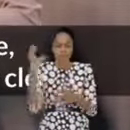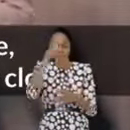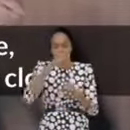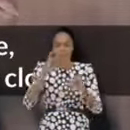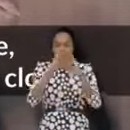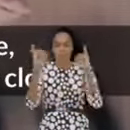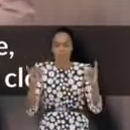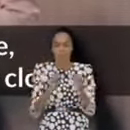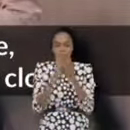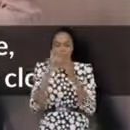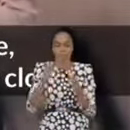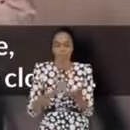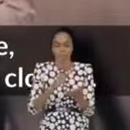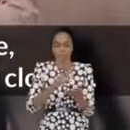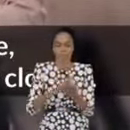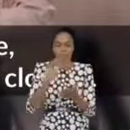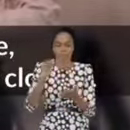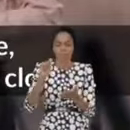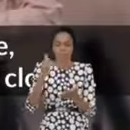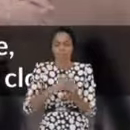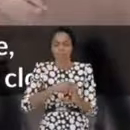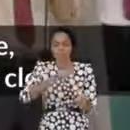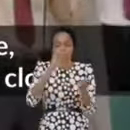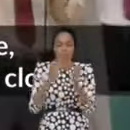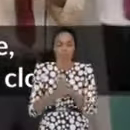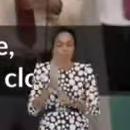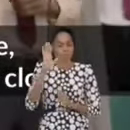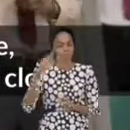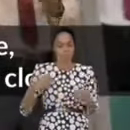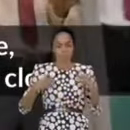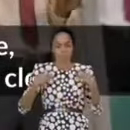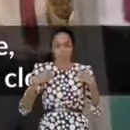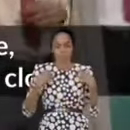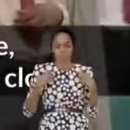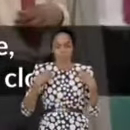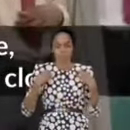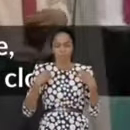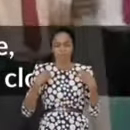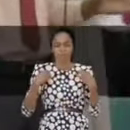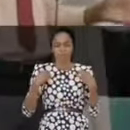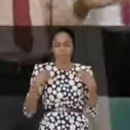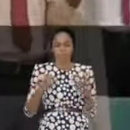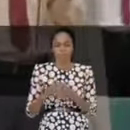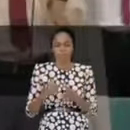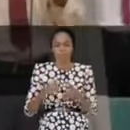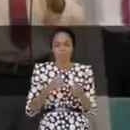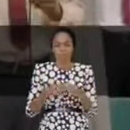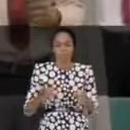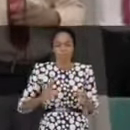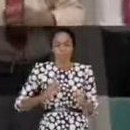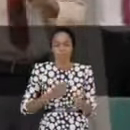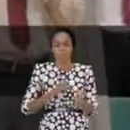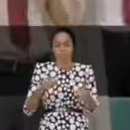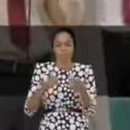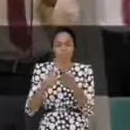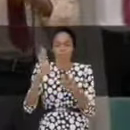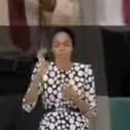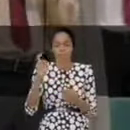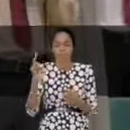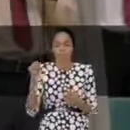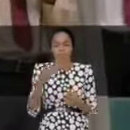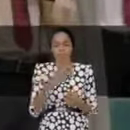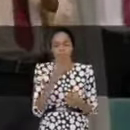and purify yourselves and change your clothes. So let us go to Bethel where